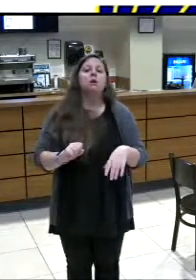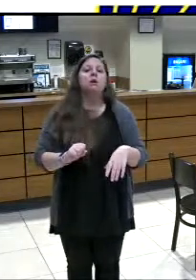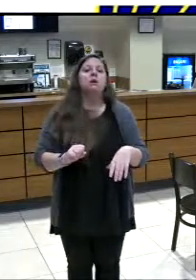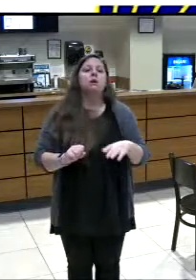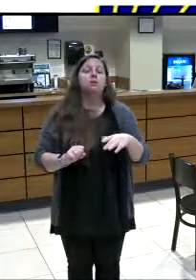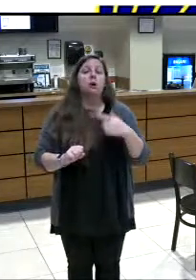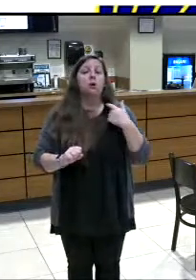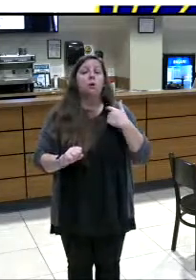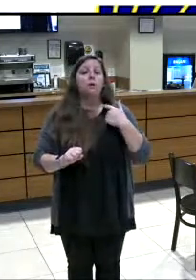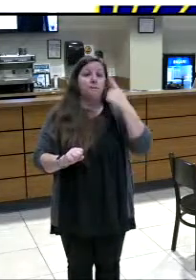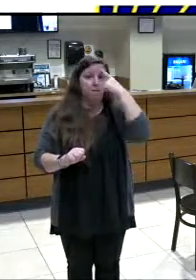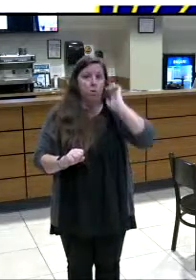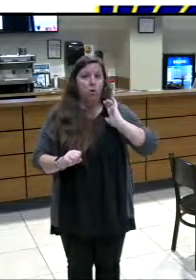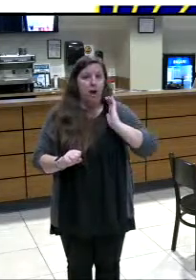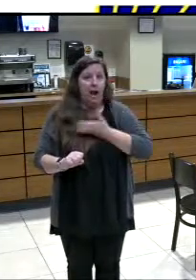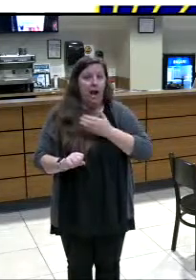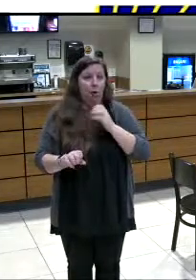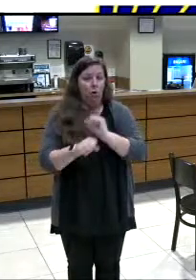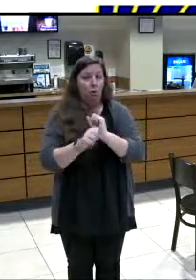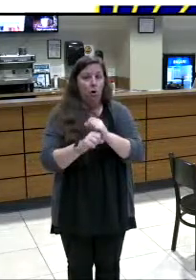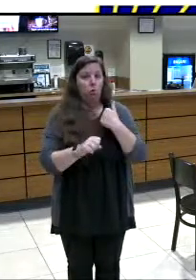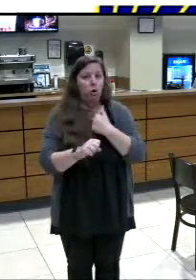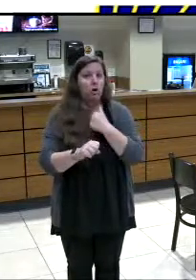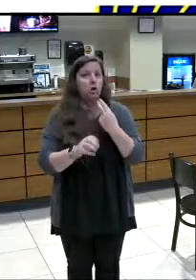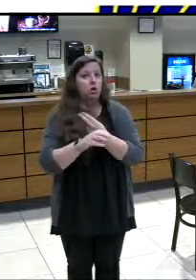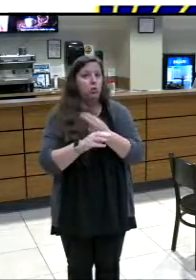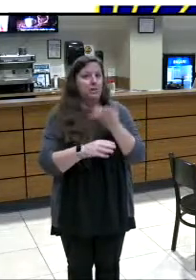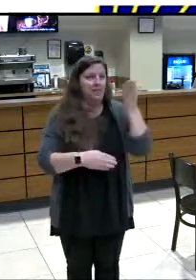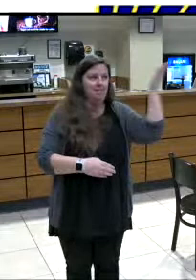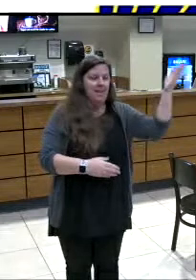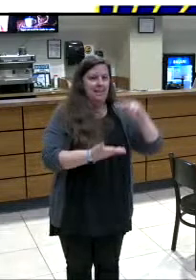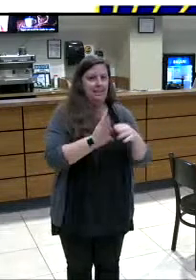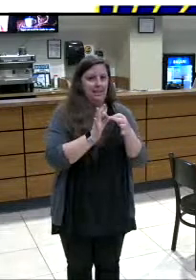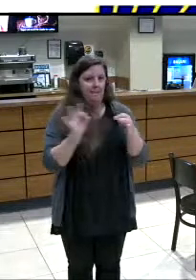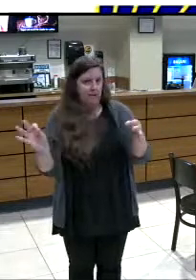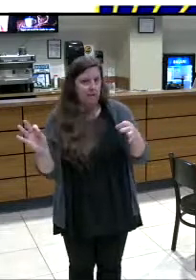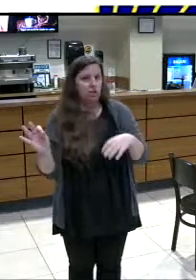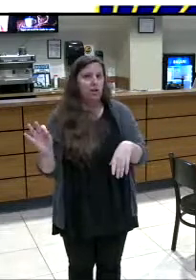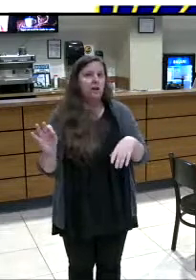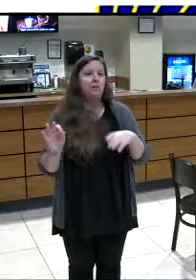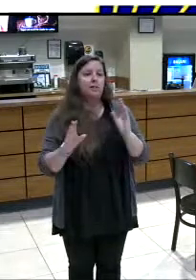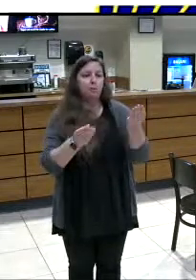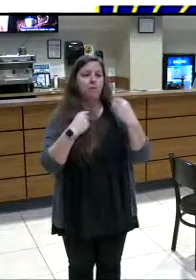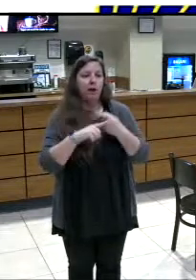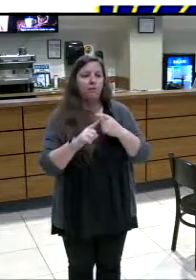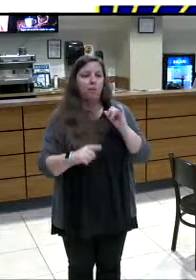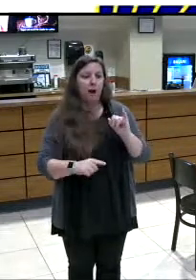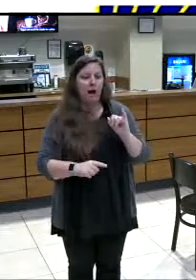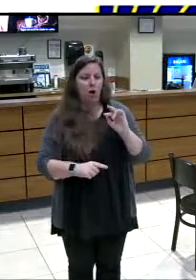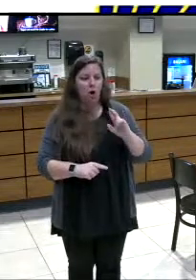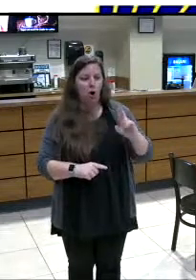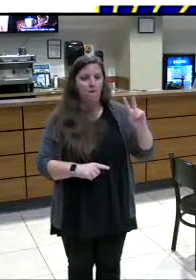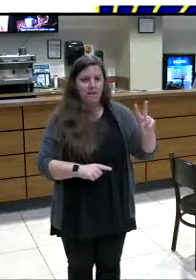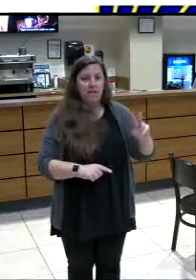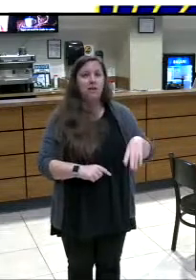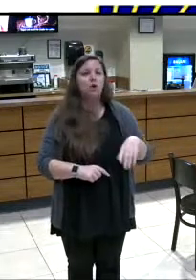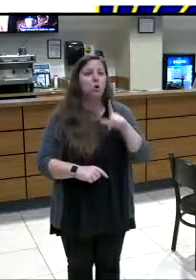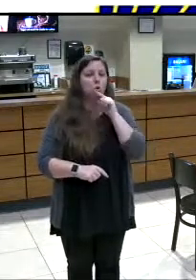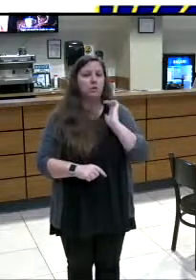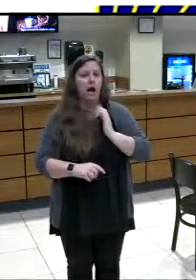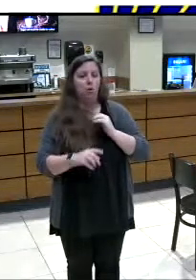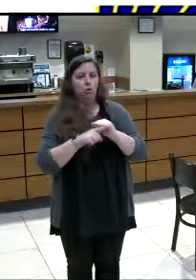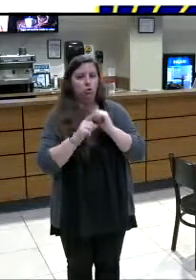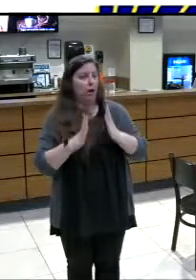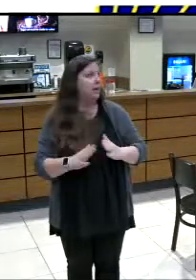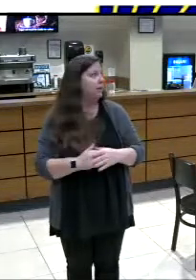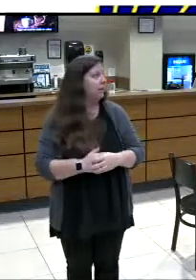the definition that is provided to us by IIRP, who will be our district trainer, which is basically stating that it's a group of or a set